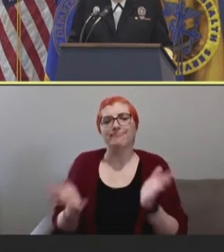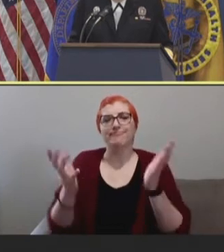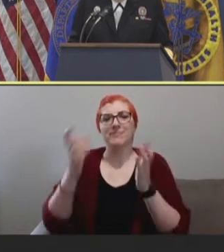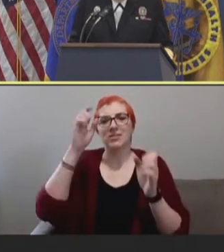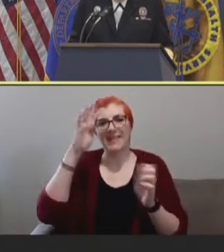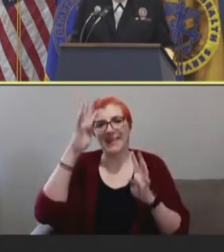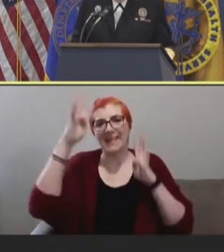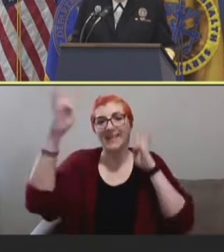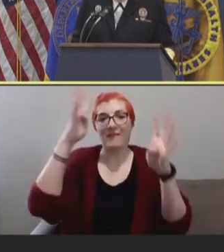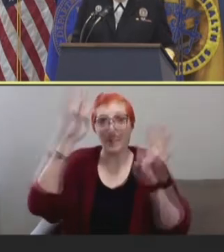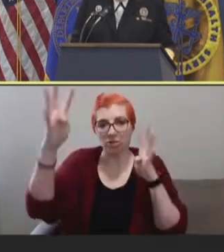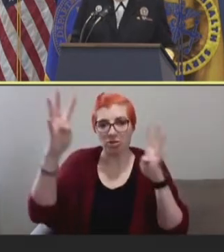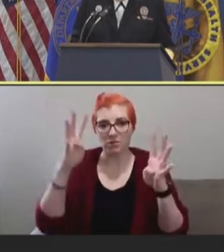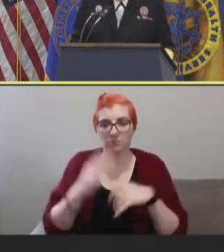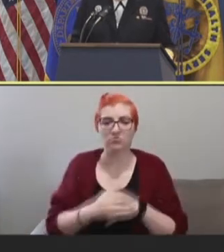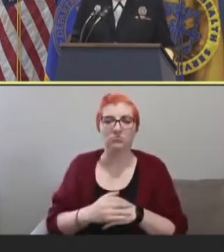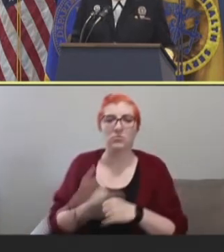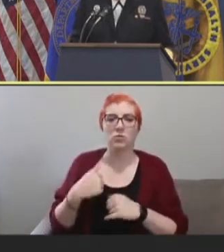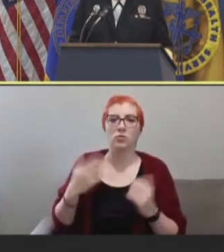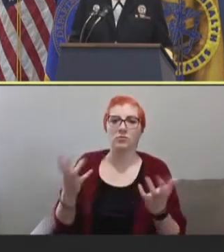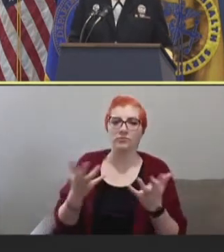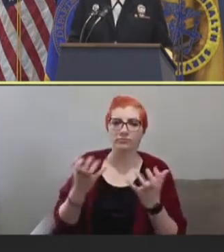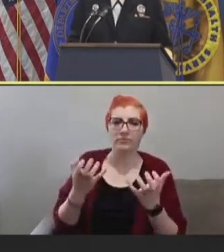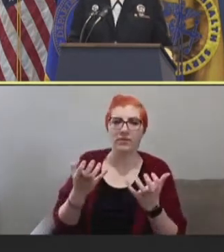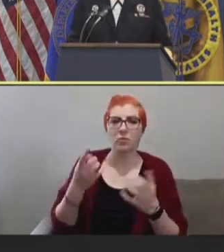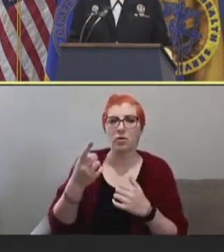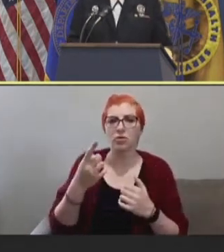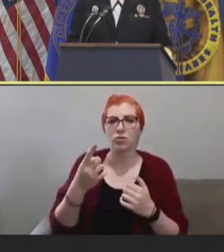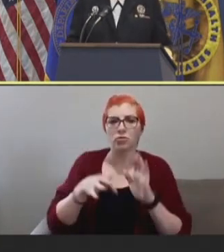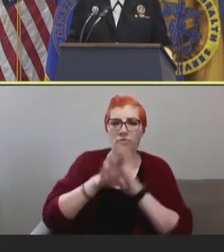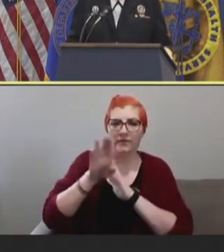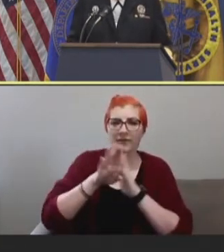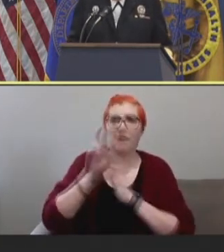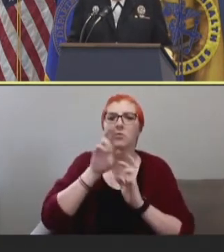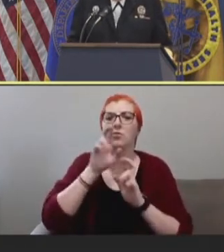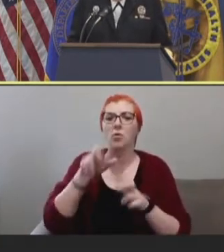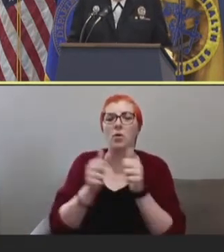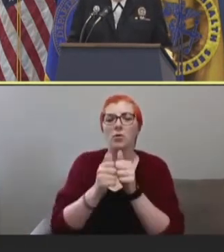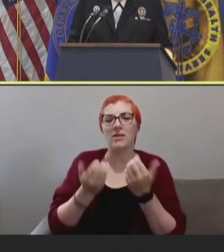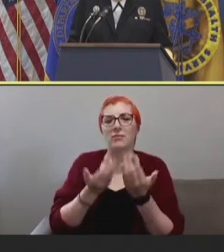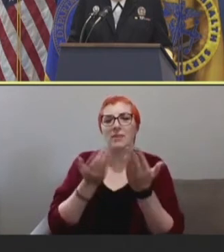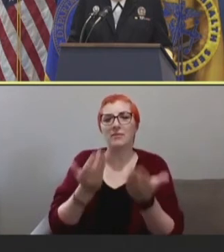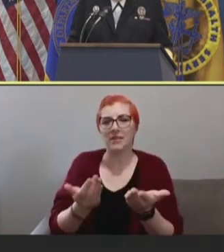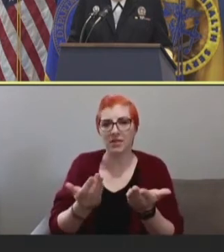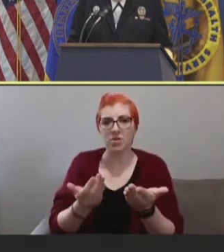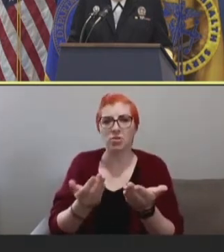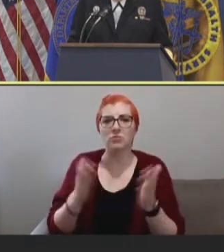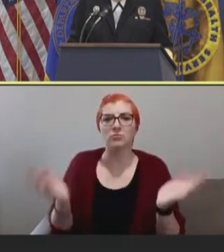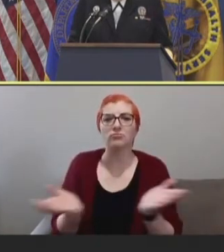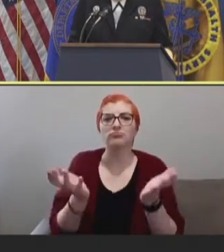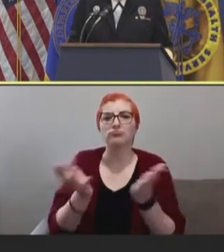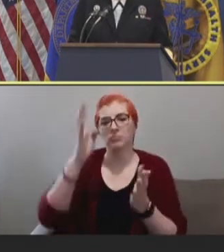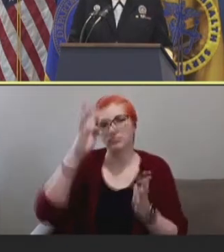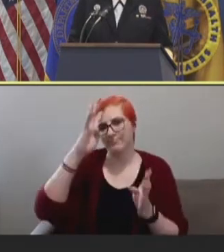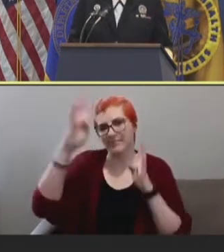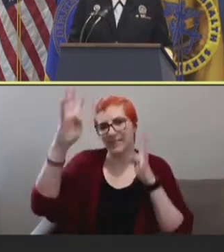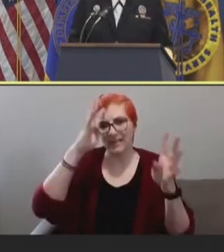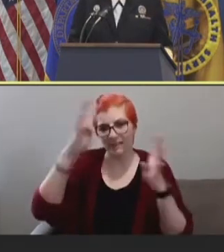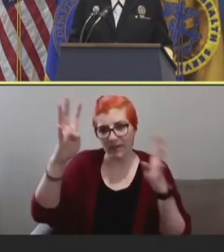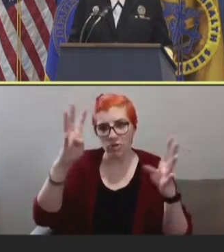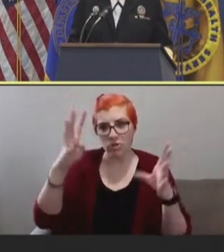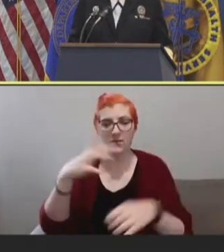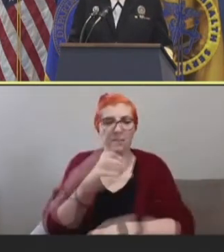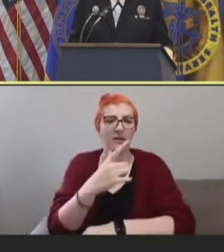future. So I charge NVAC with developing a report with recommendations to foster innovation in vaccine development, as well